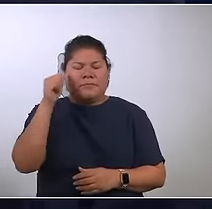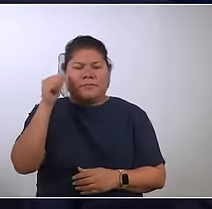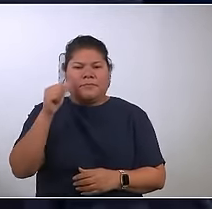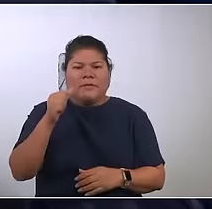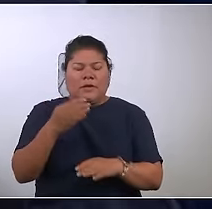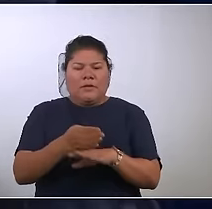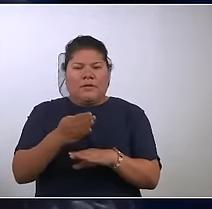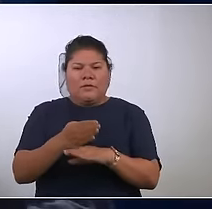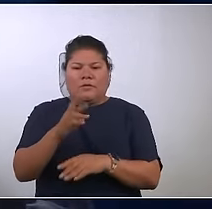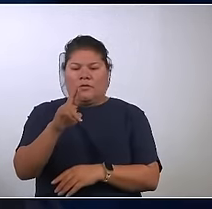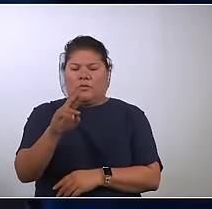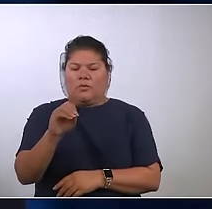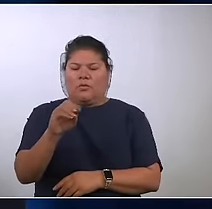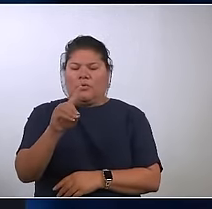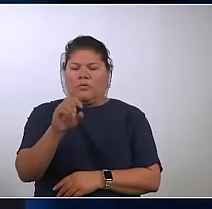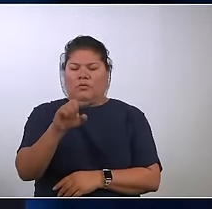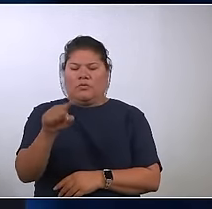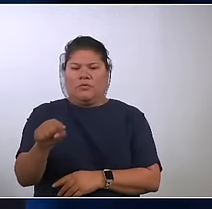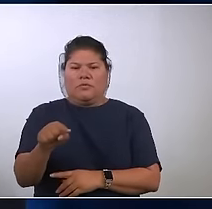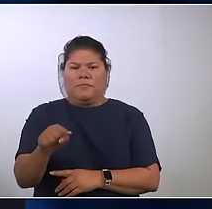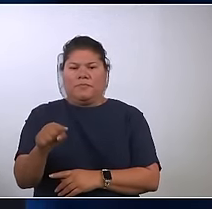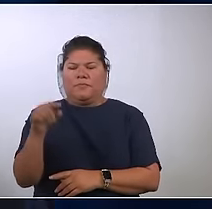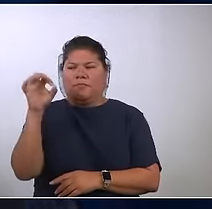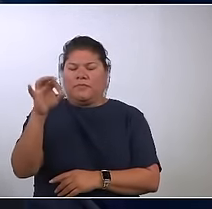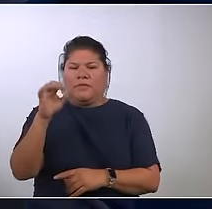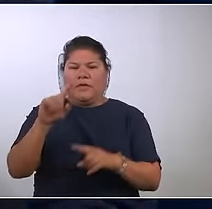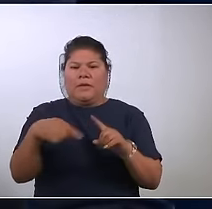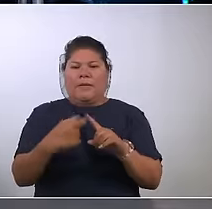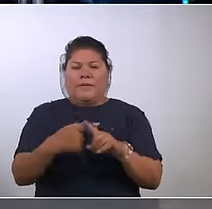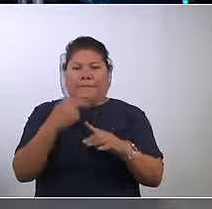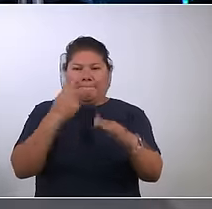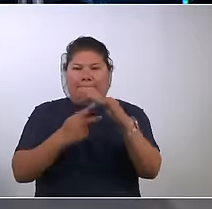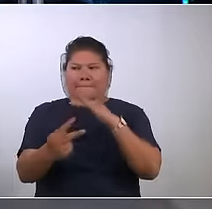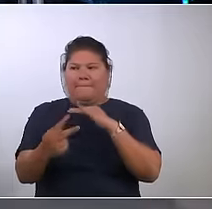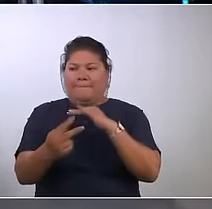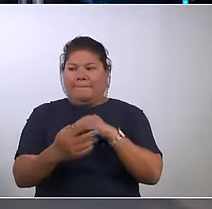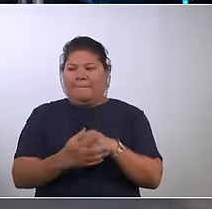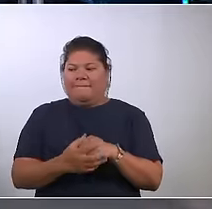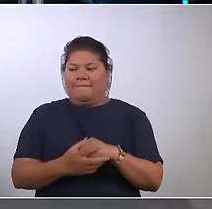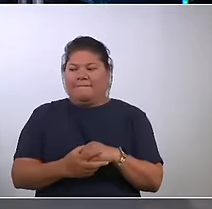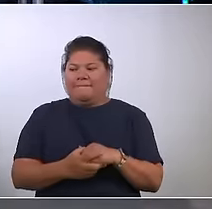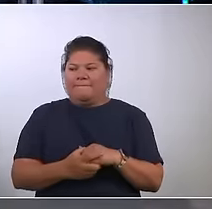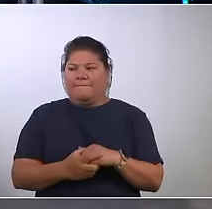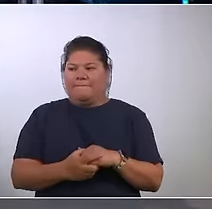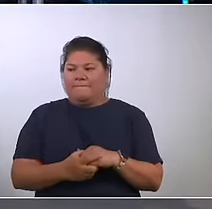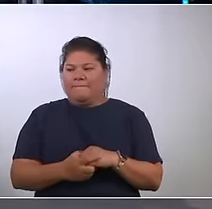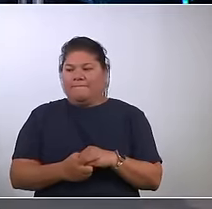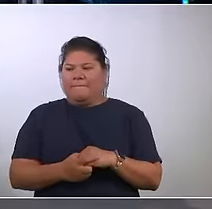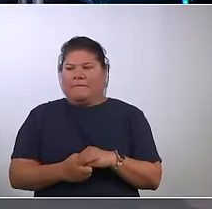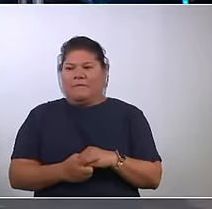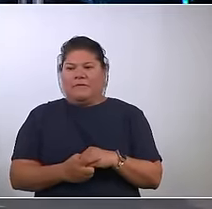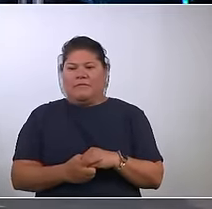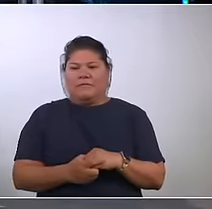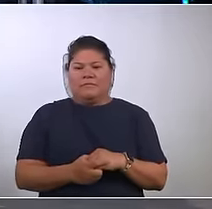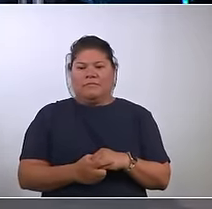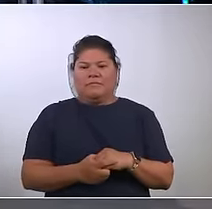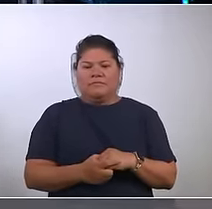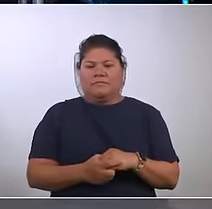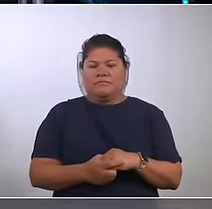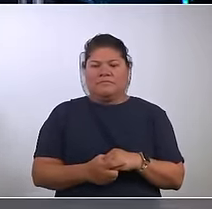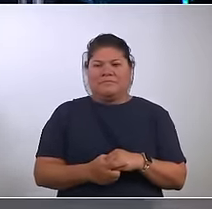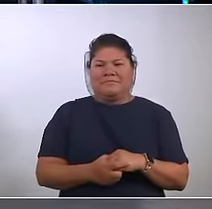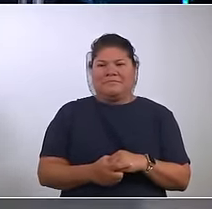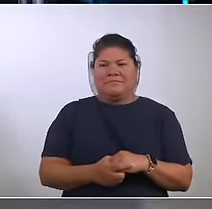nuestro obispo Rodríguez, our Bishop Rodríguez, nos predicó sobre la profecía. He preached upon prophecy. Déjeme abundar. Let